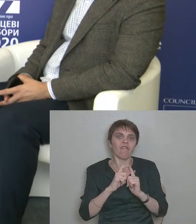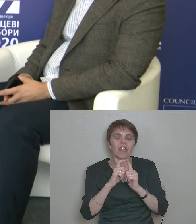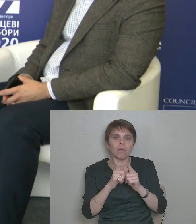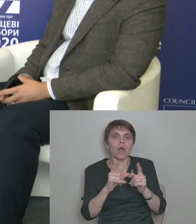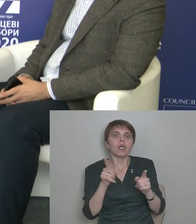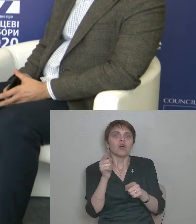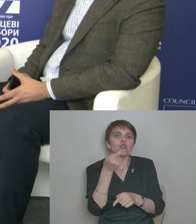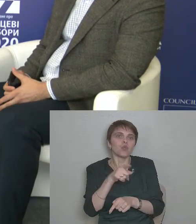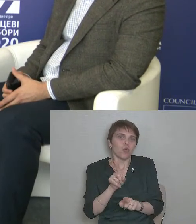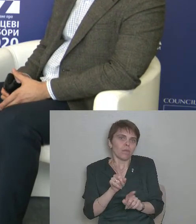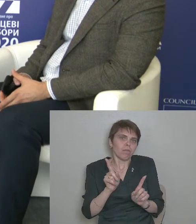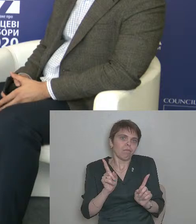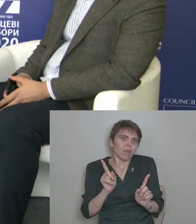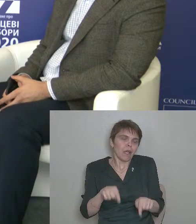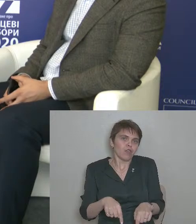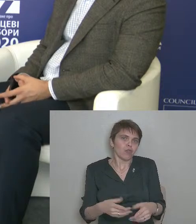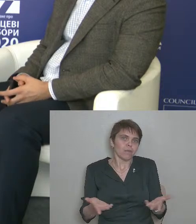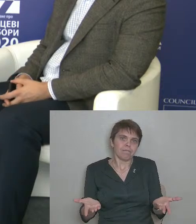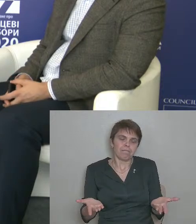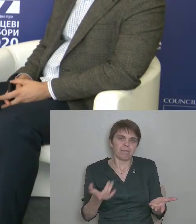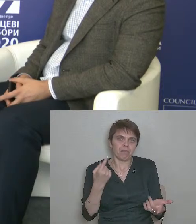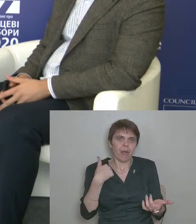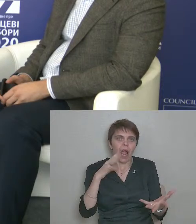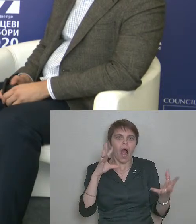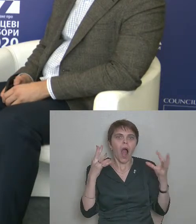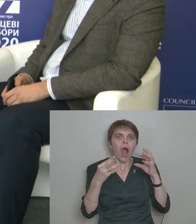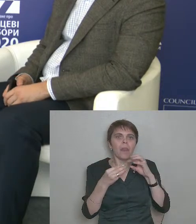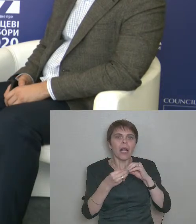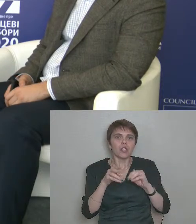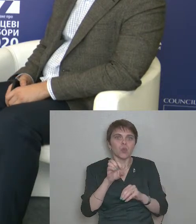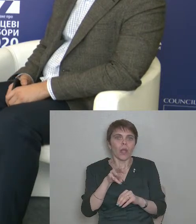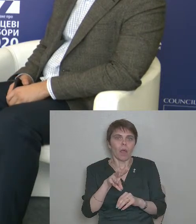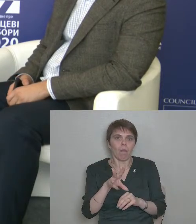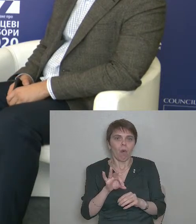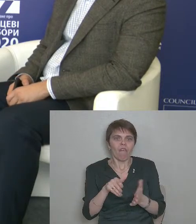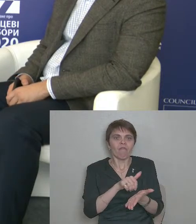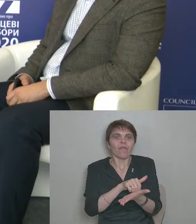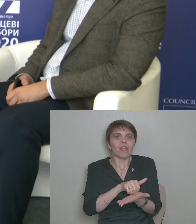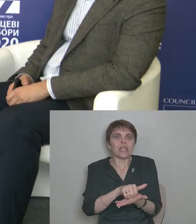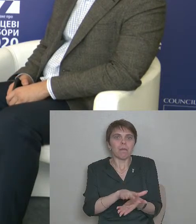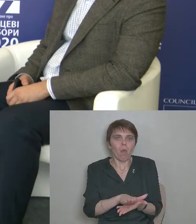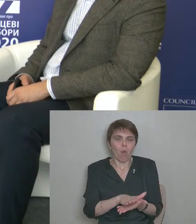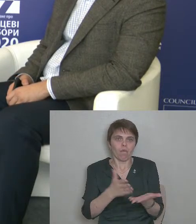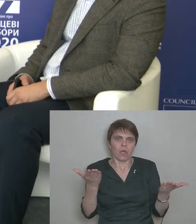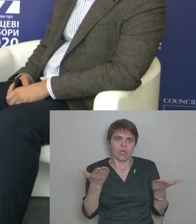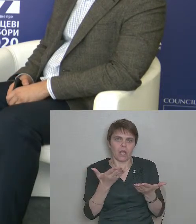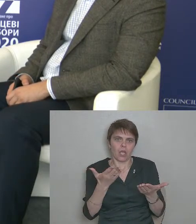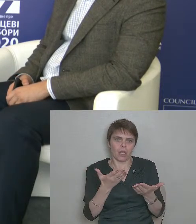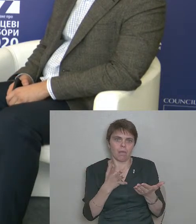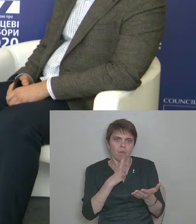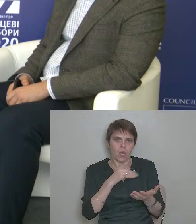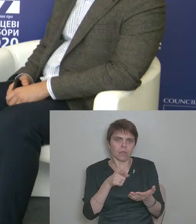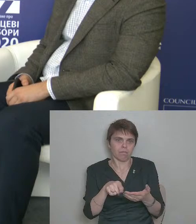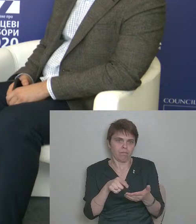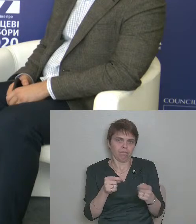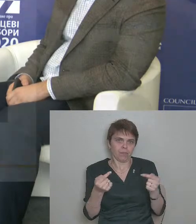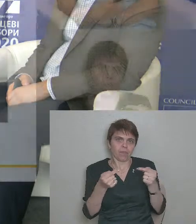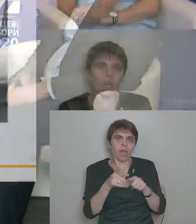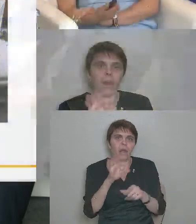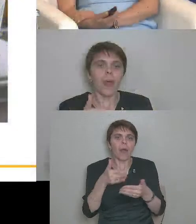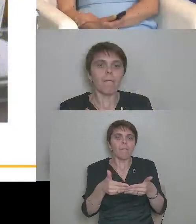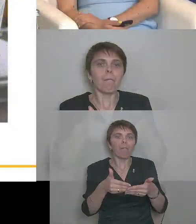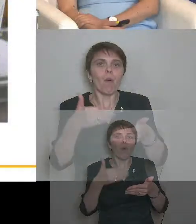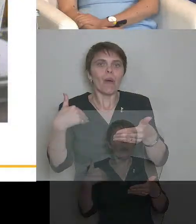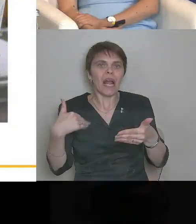response to it, though when we look at the refusals or rejections